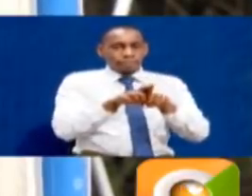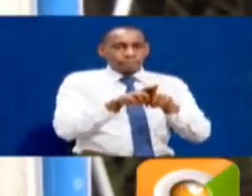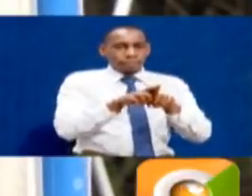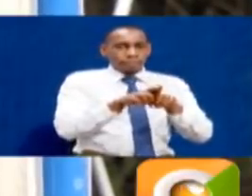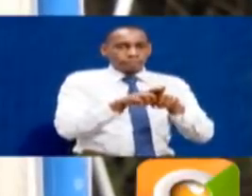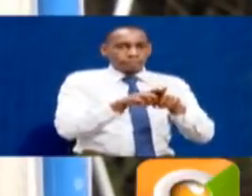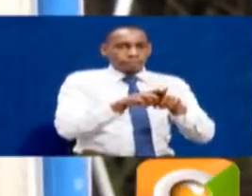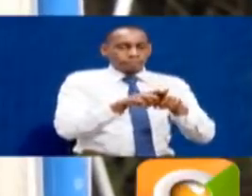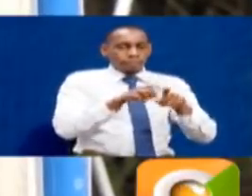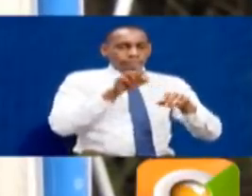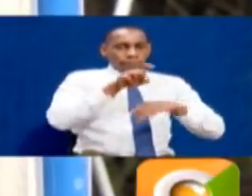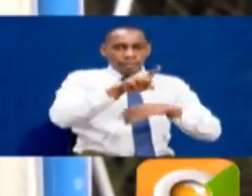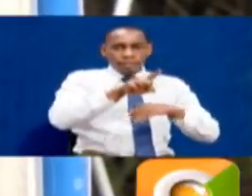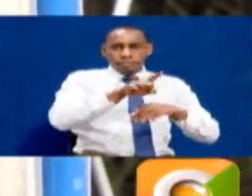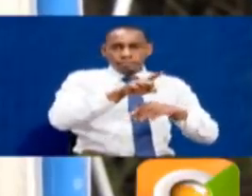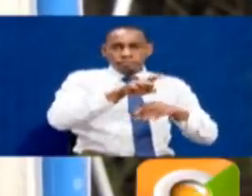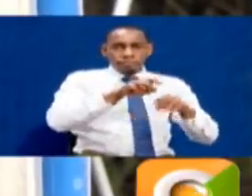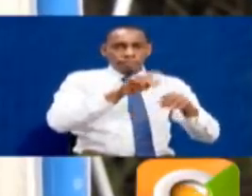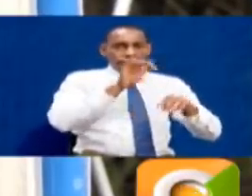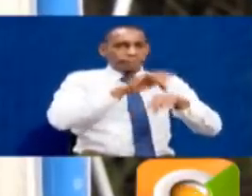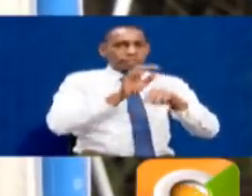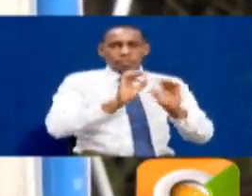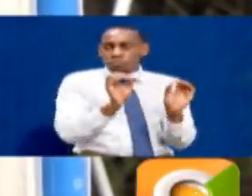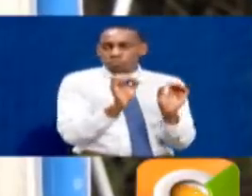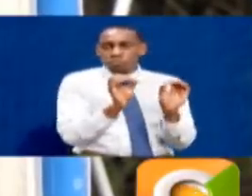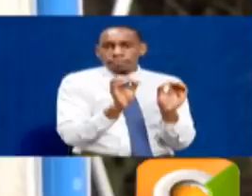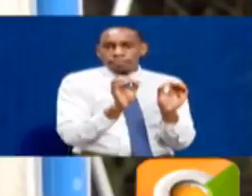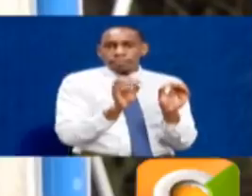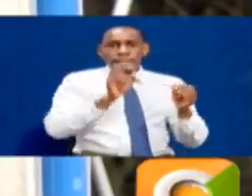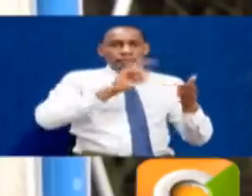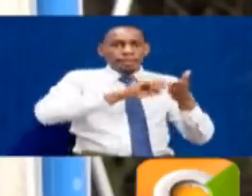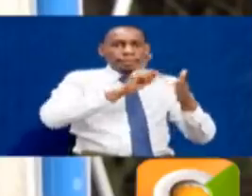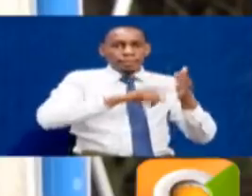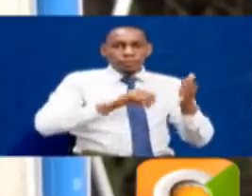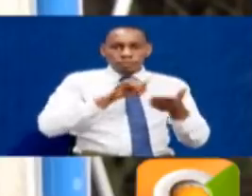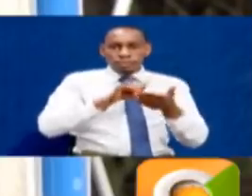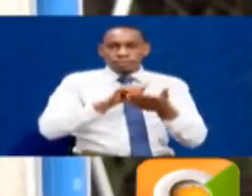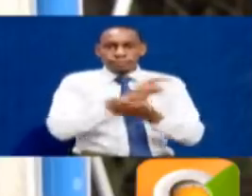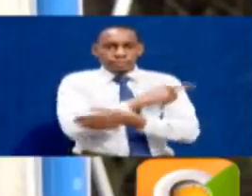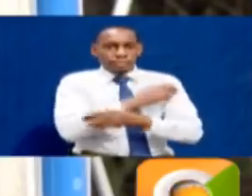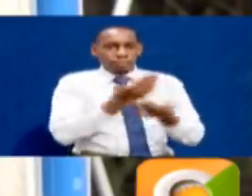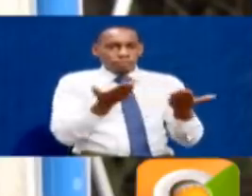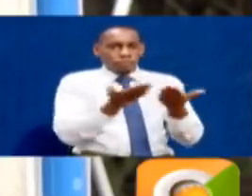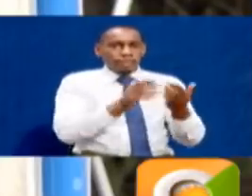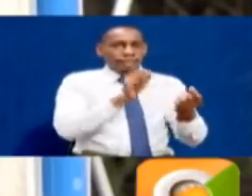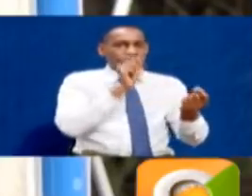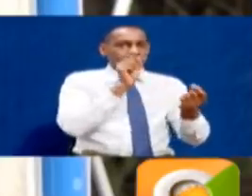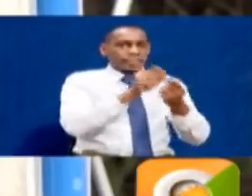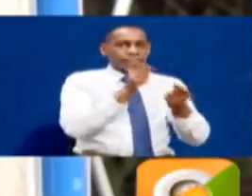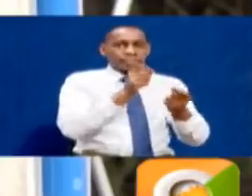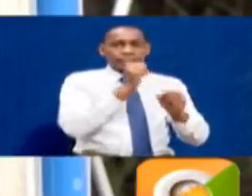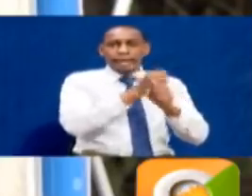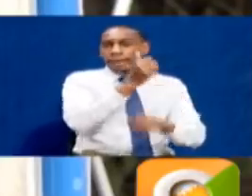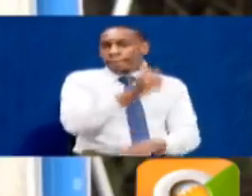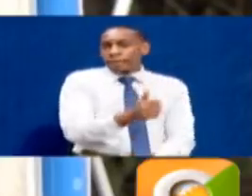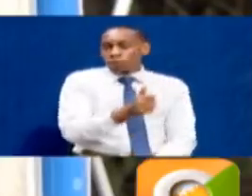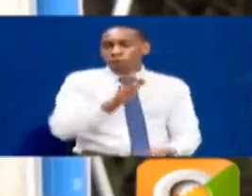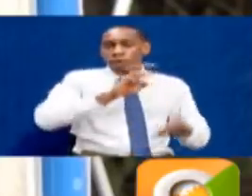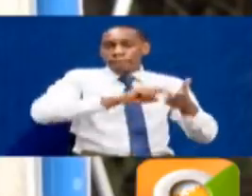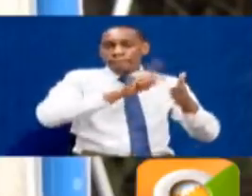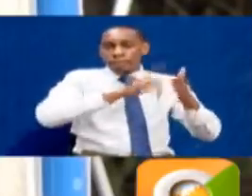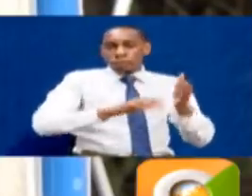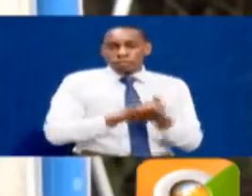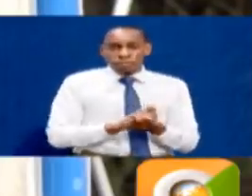breakdown products of the virus that are not infectious. So in centers where even testing is not practical,